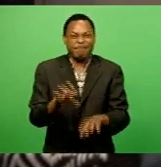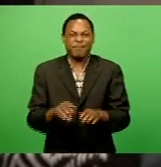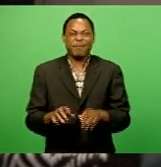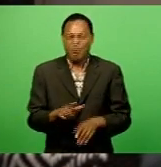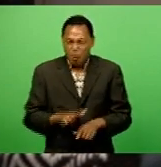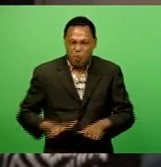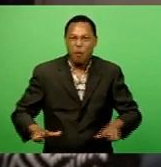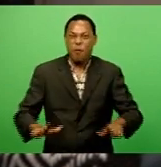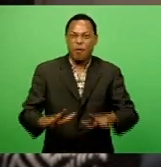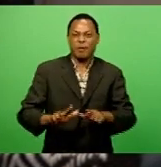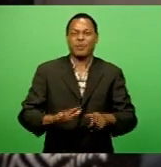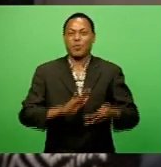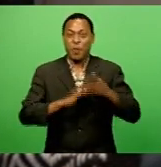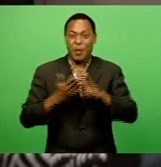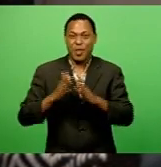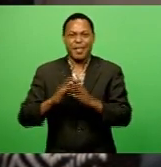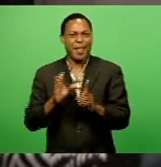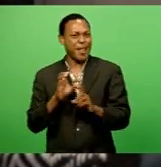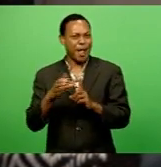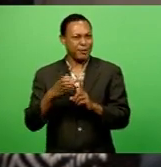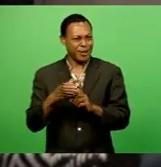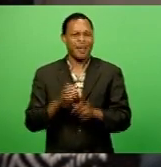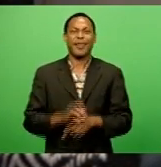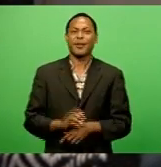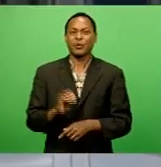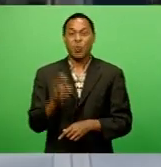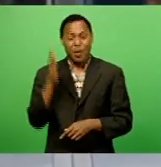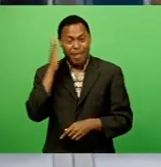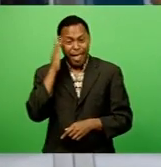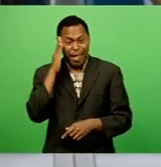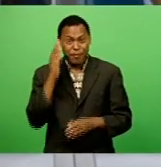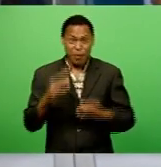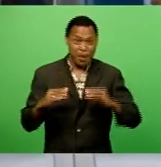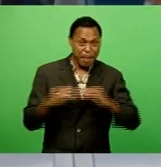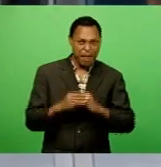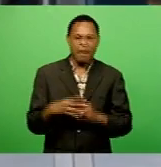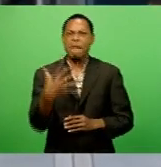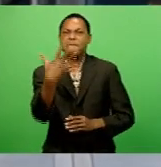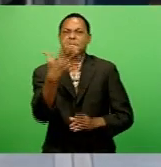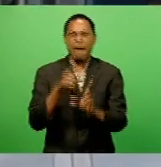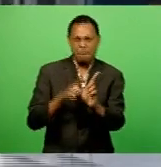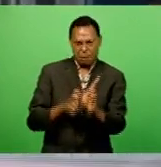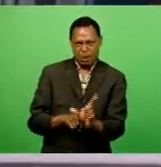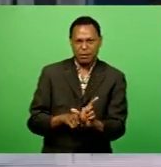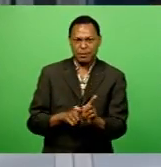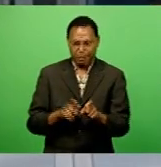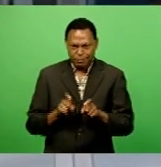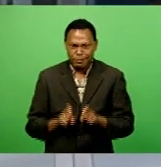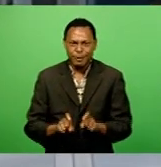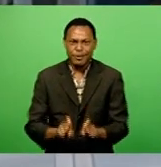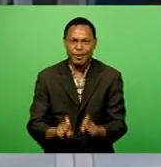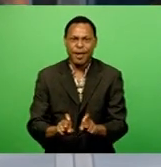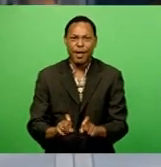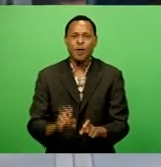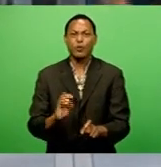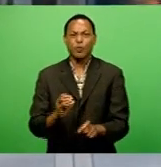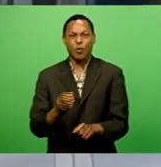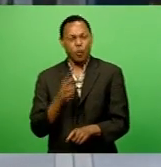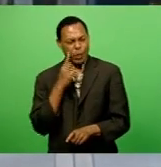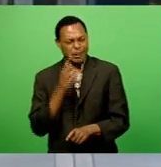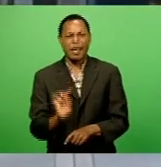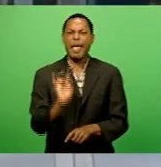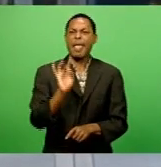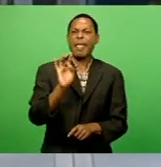culture. The outgoing head of ANZ has been in the role for 5 years. During his tenure, Minam oversaw the $10